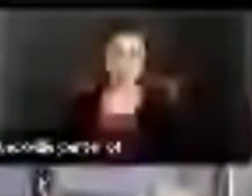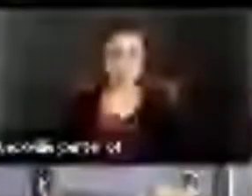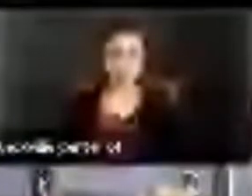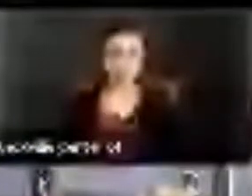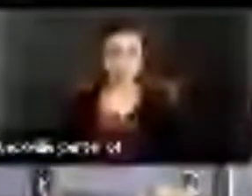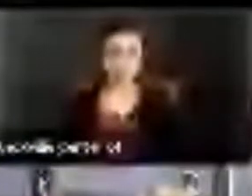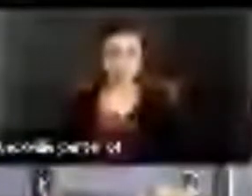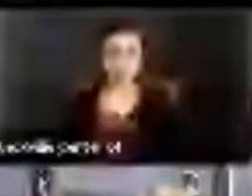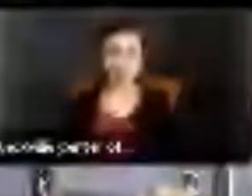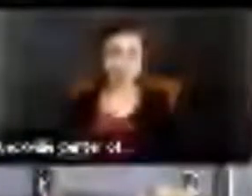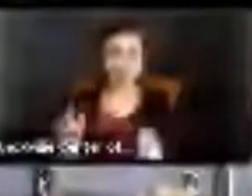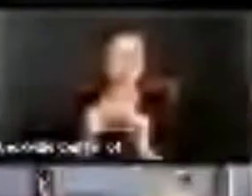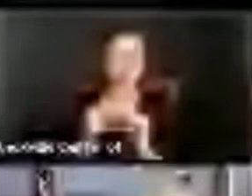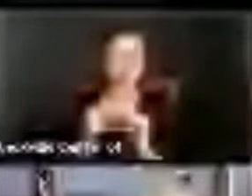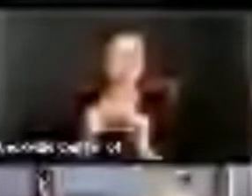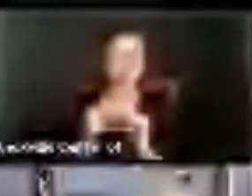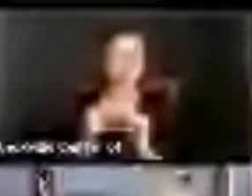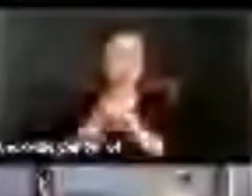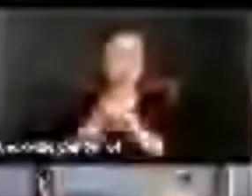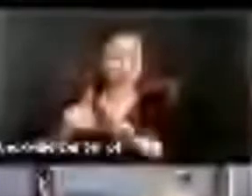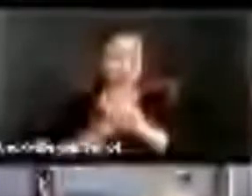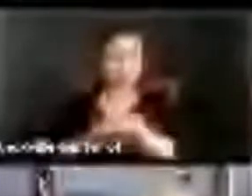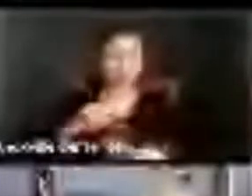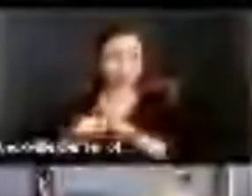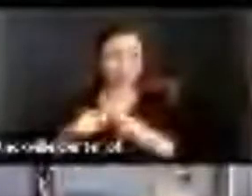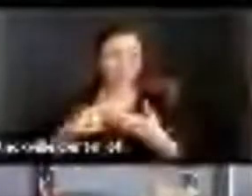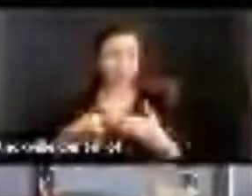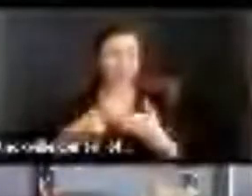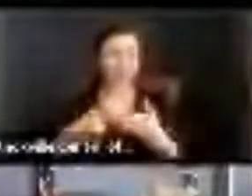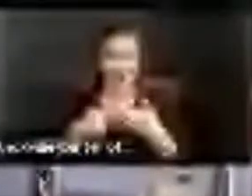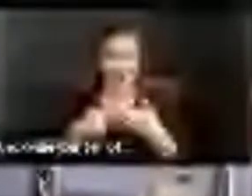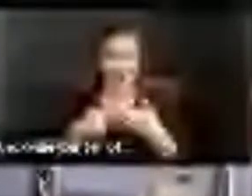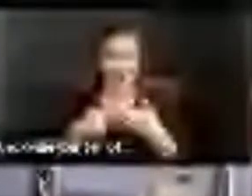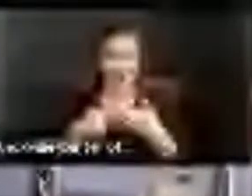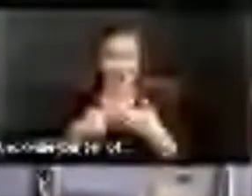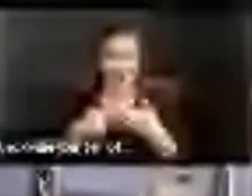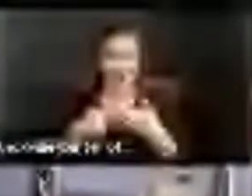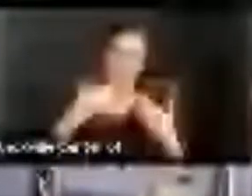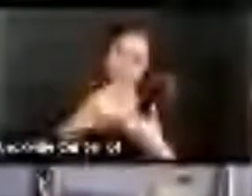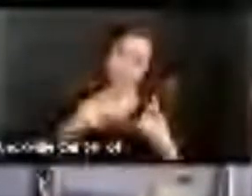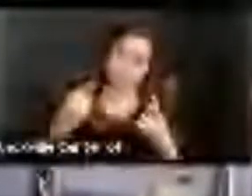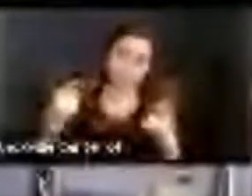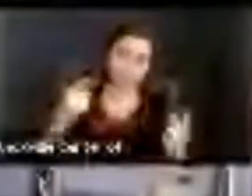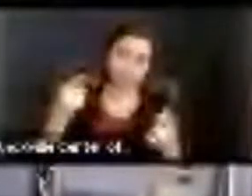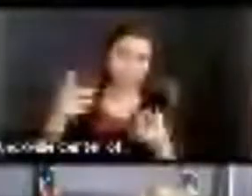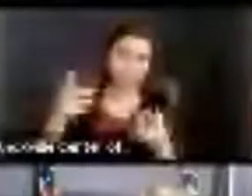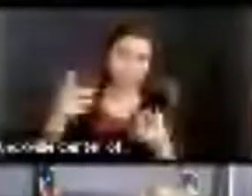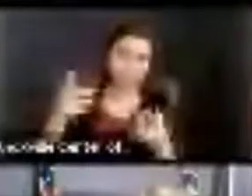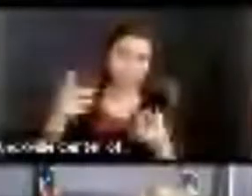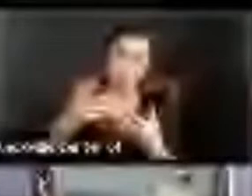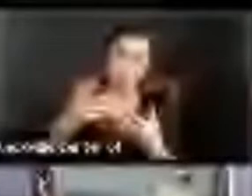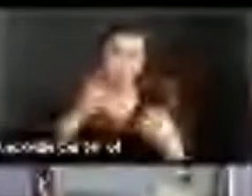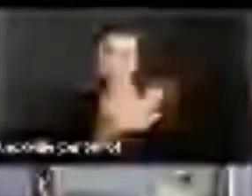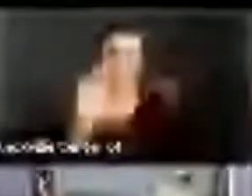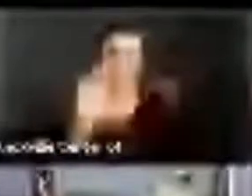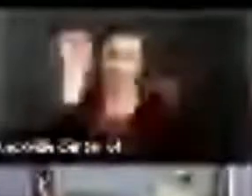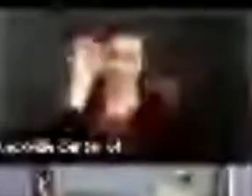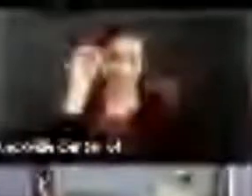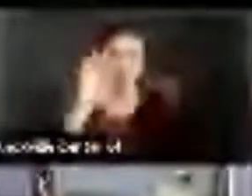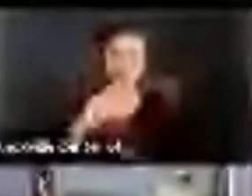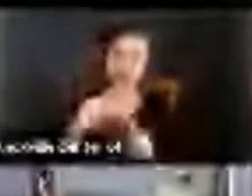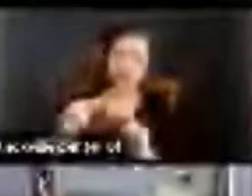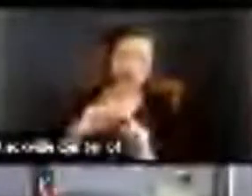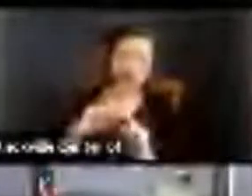Any other questions, discussion? If not, we really thank both of you a lot for your input and support